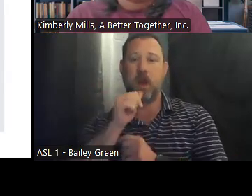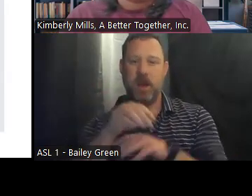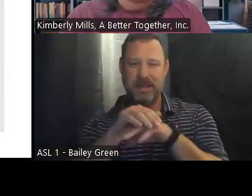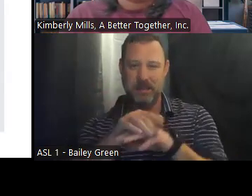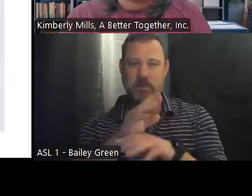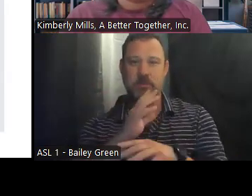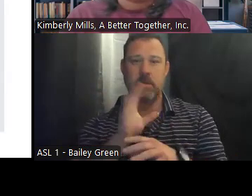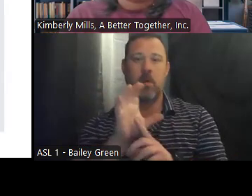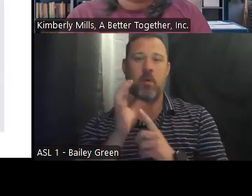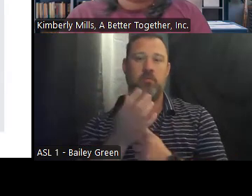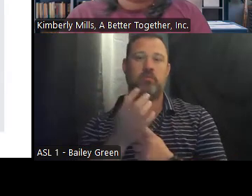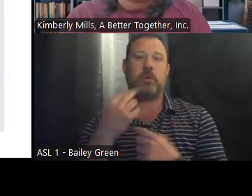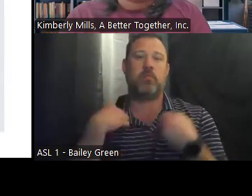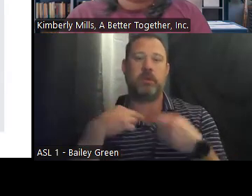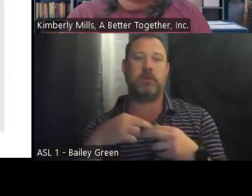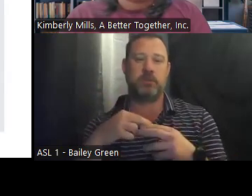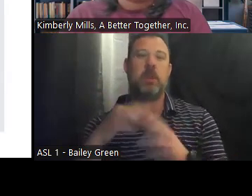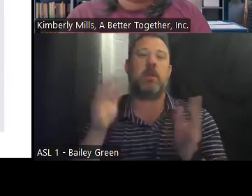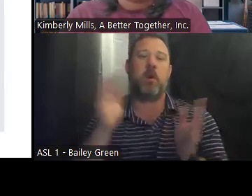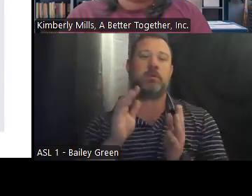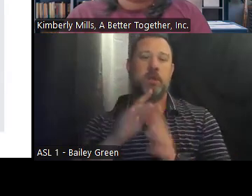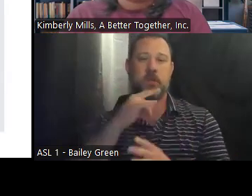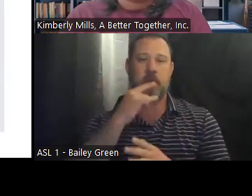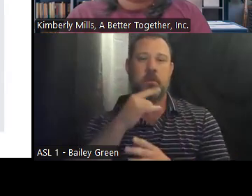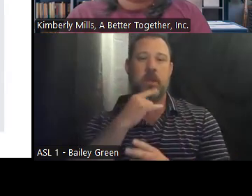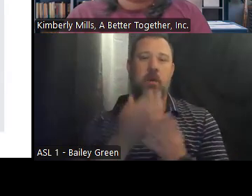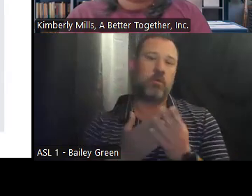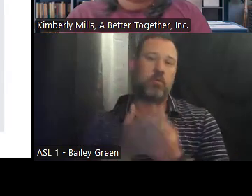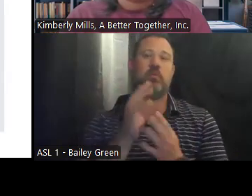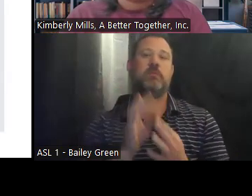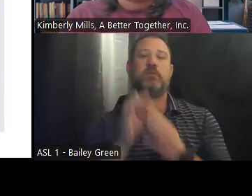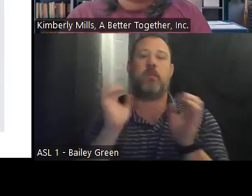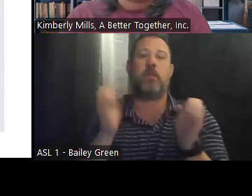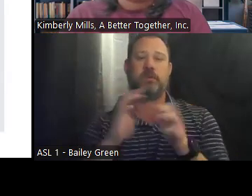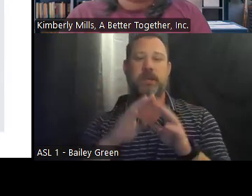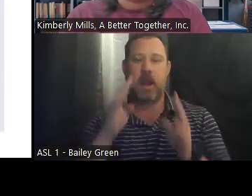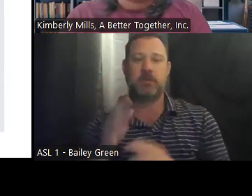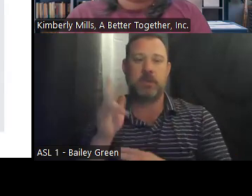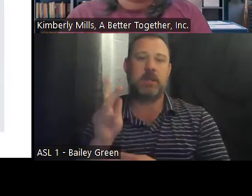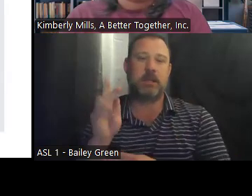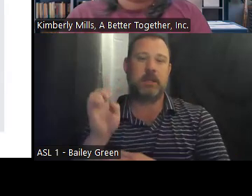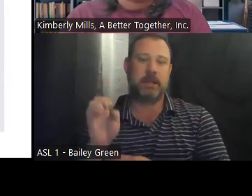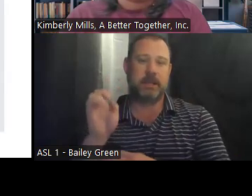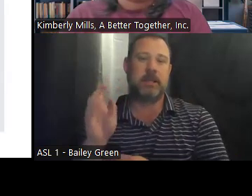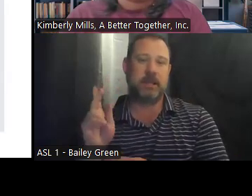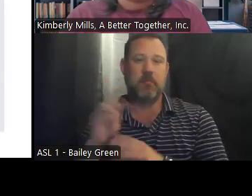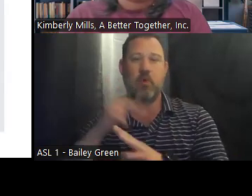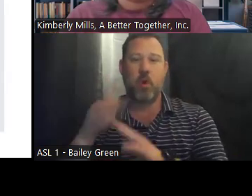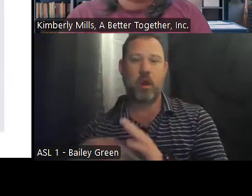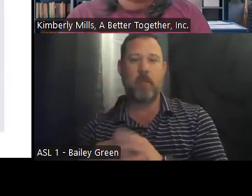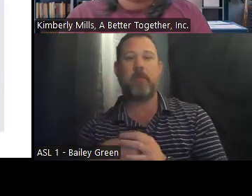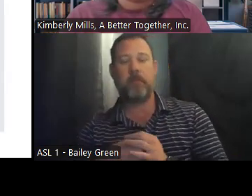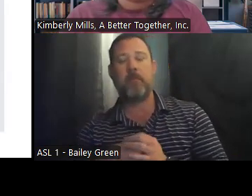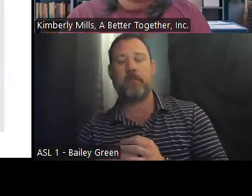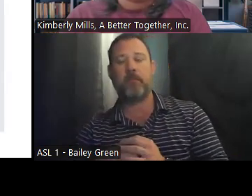non-English speaking or culturally or religiously marginalized population through specialized emergency housing.